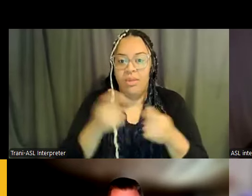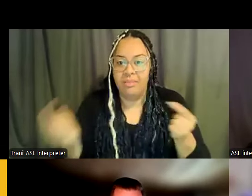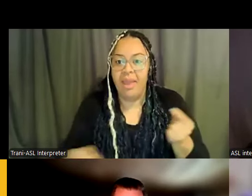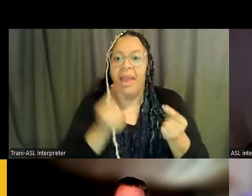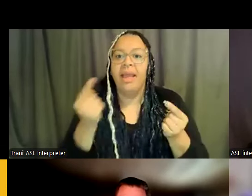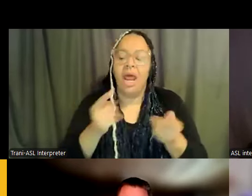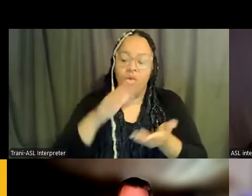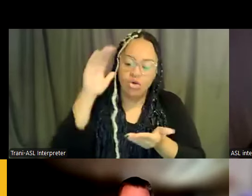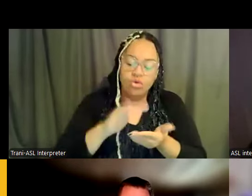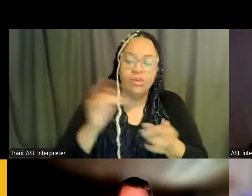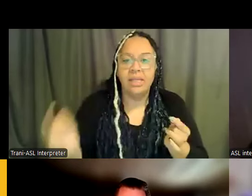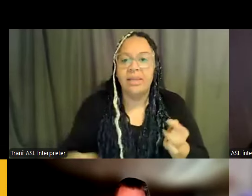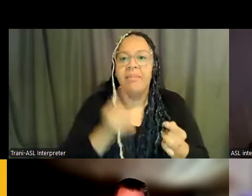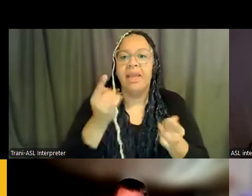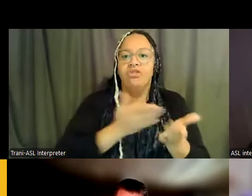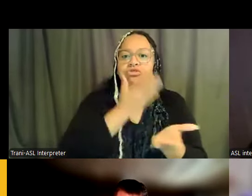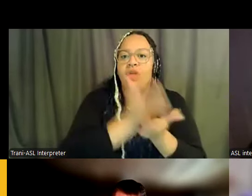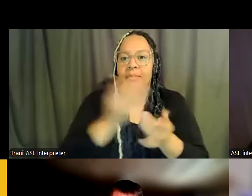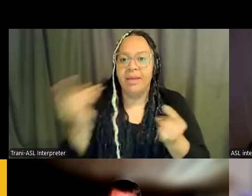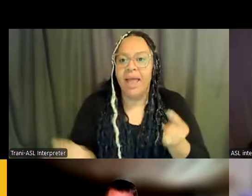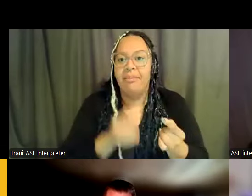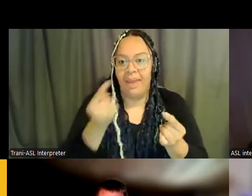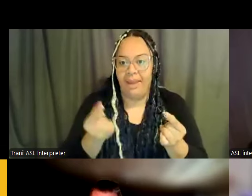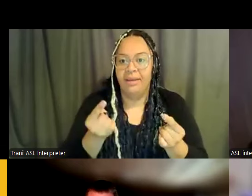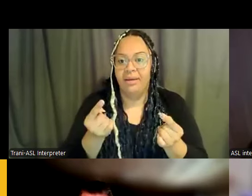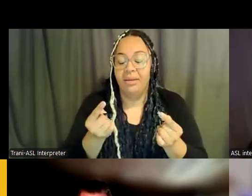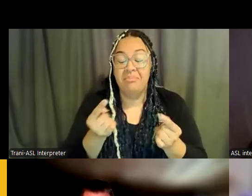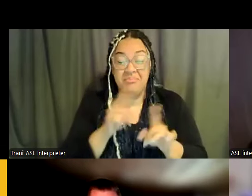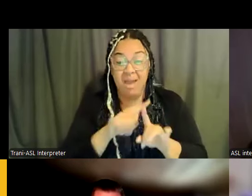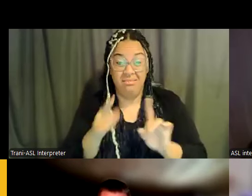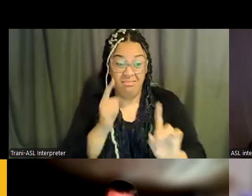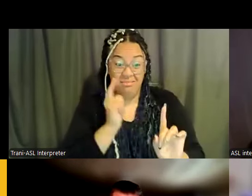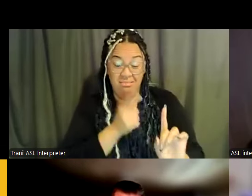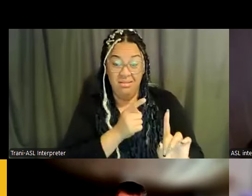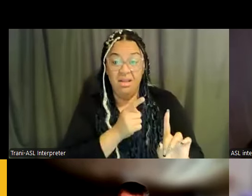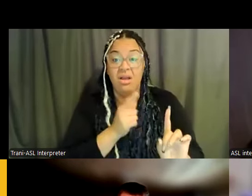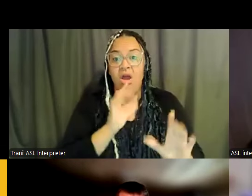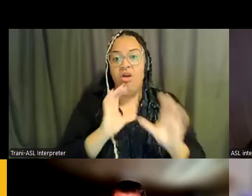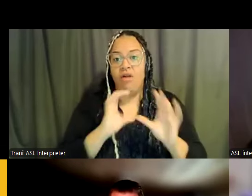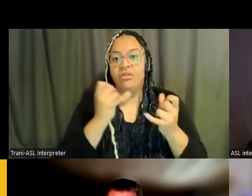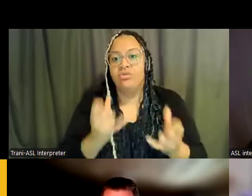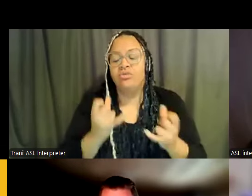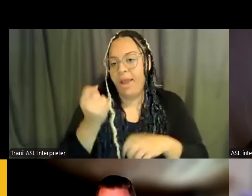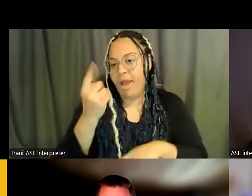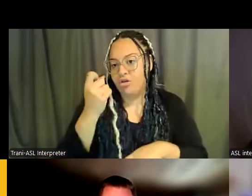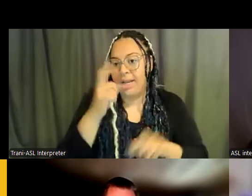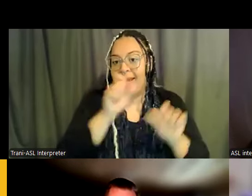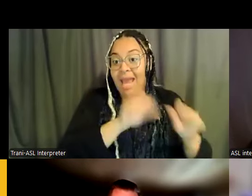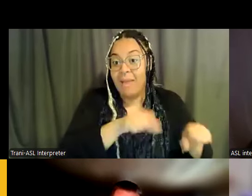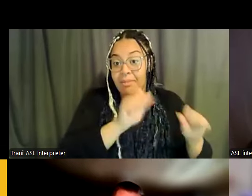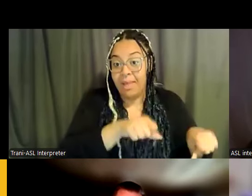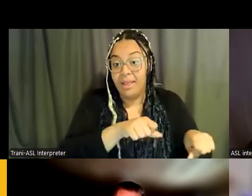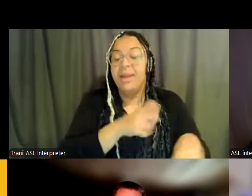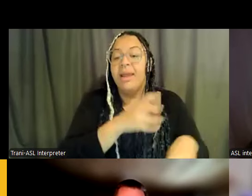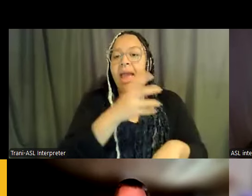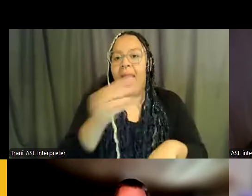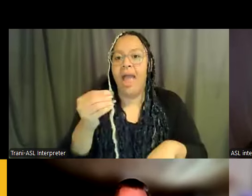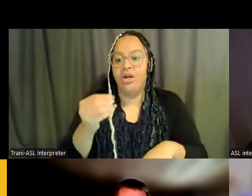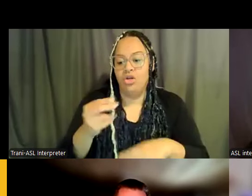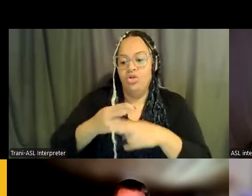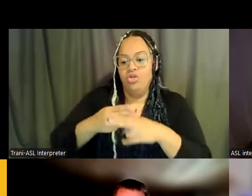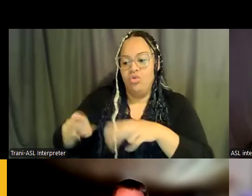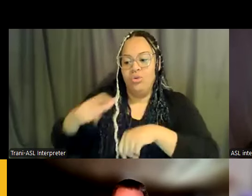the pain, stopping the pain is the driving force. But ultimately, for our conversation today, understanding capability and understanding that there's a short period of